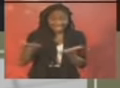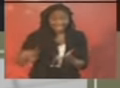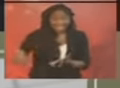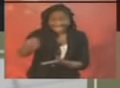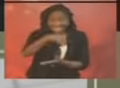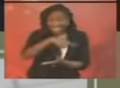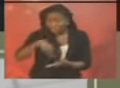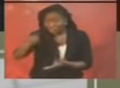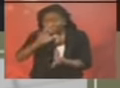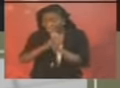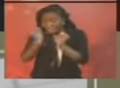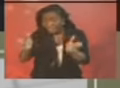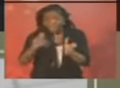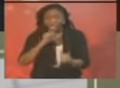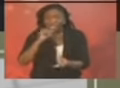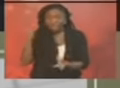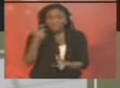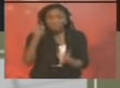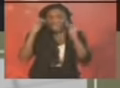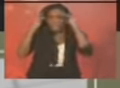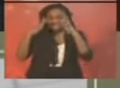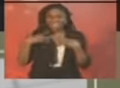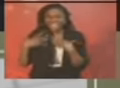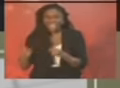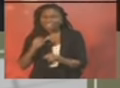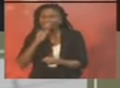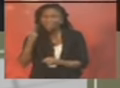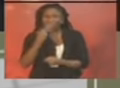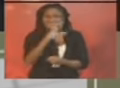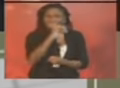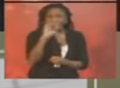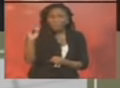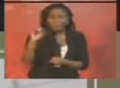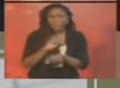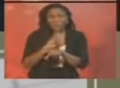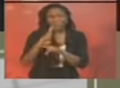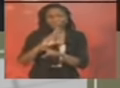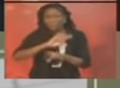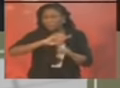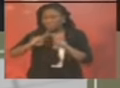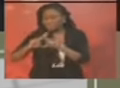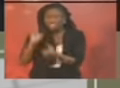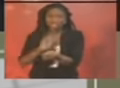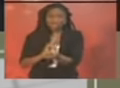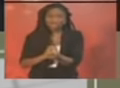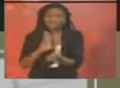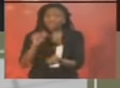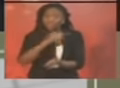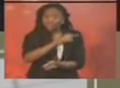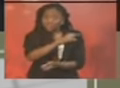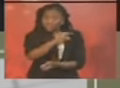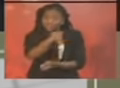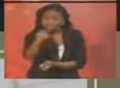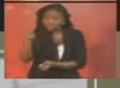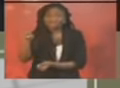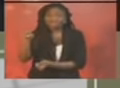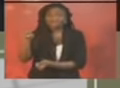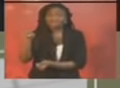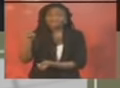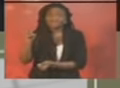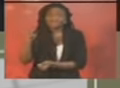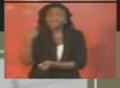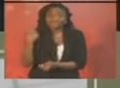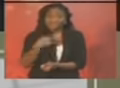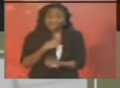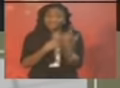Minister of Health, it's not the Chief Medical Officer or Dr. Ade Sturgising, it's actually us and in our